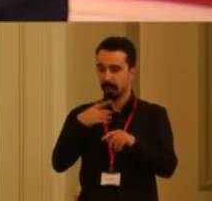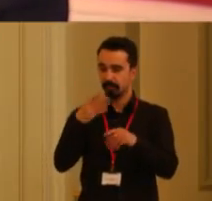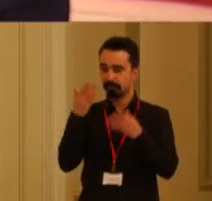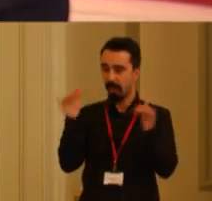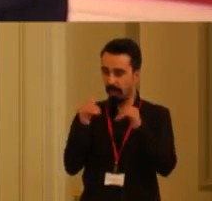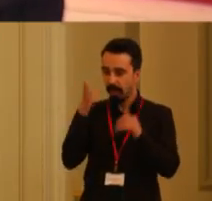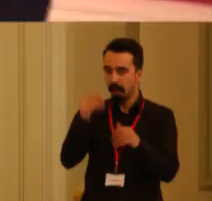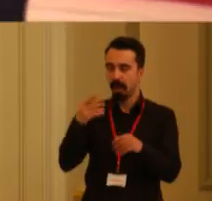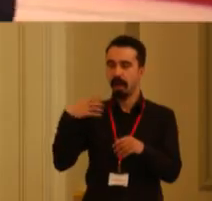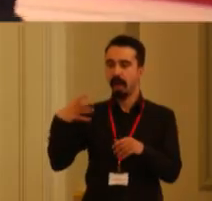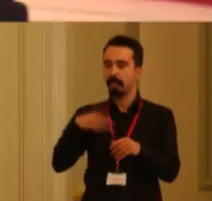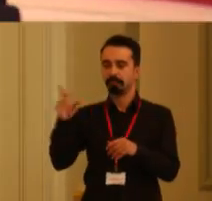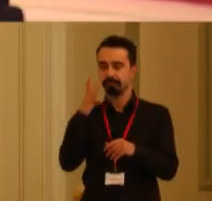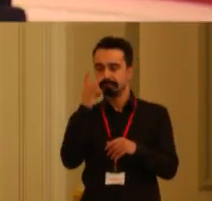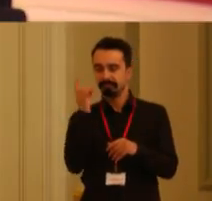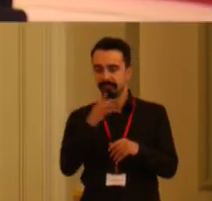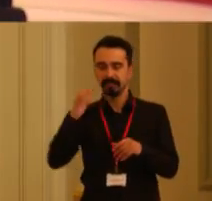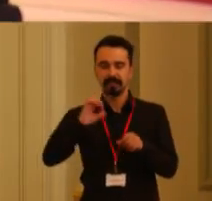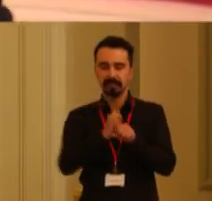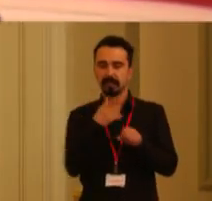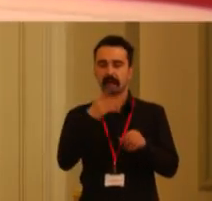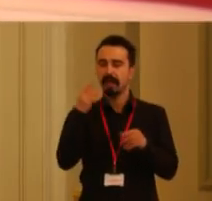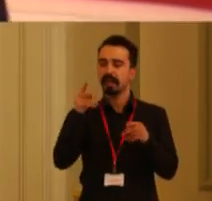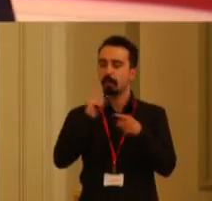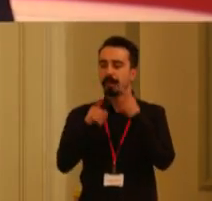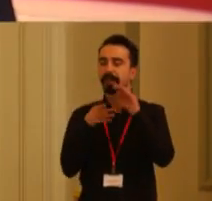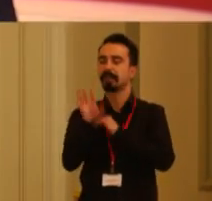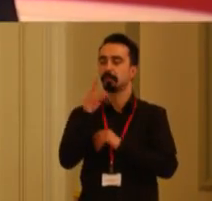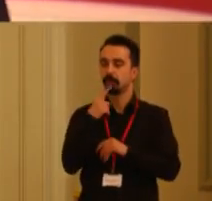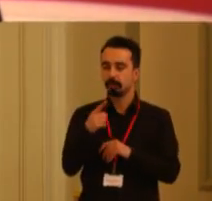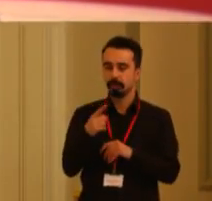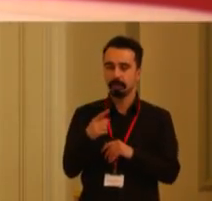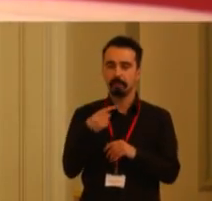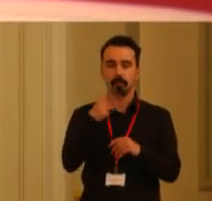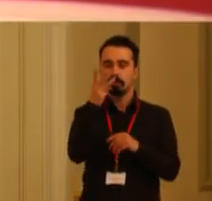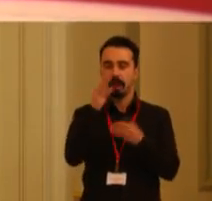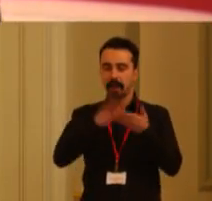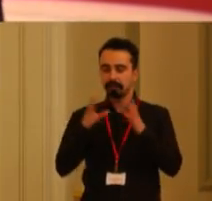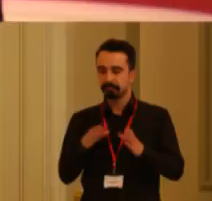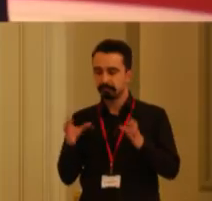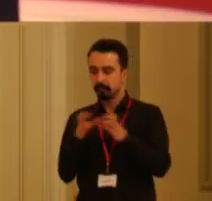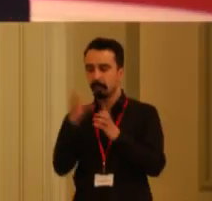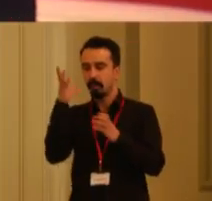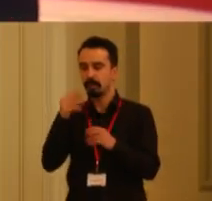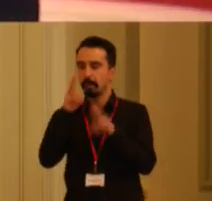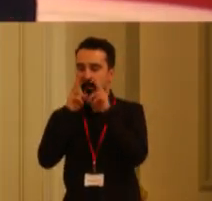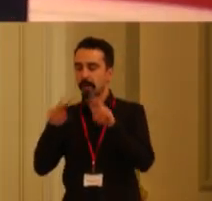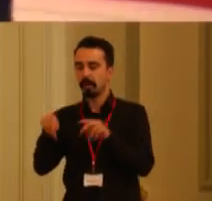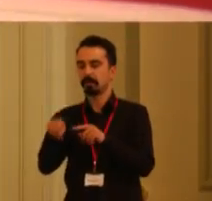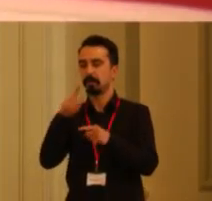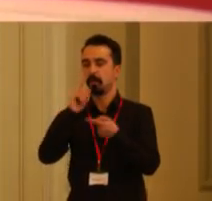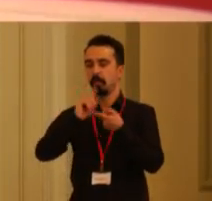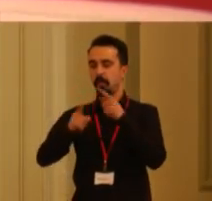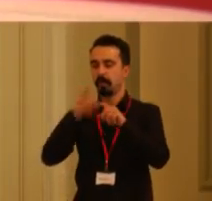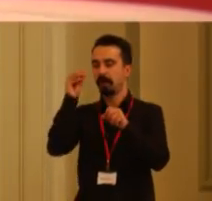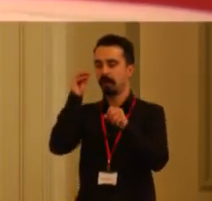say you're a terrorist if you engage in politics, right? They said stay away from politics. If a group